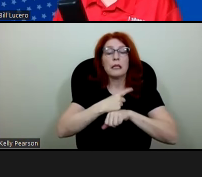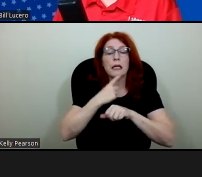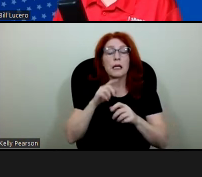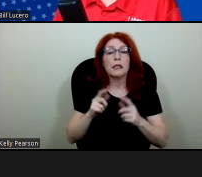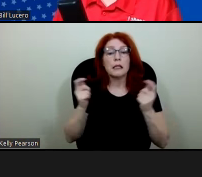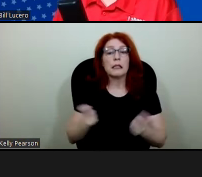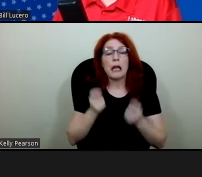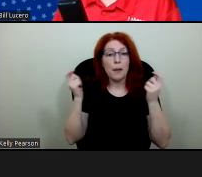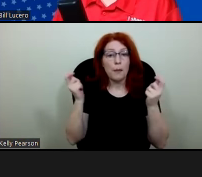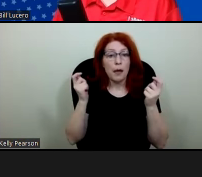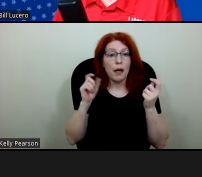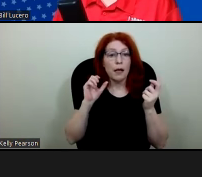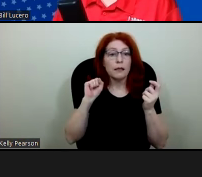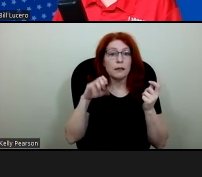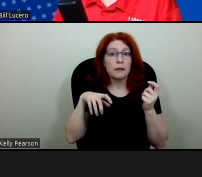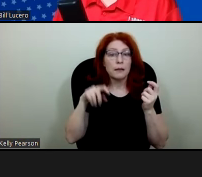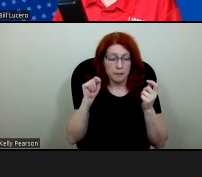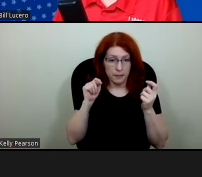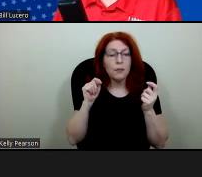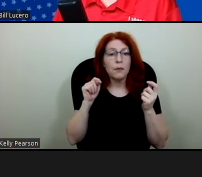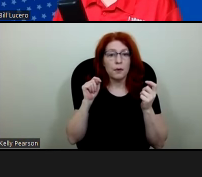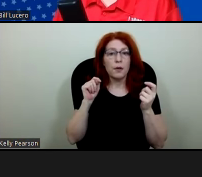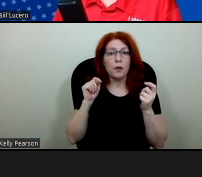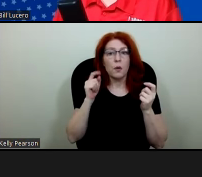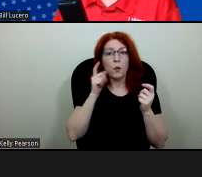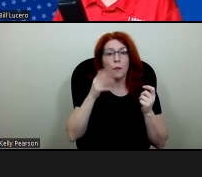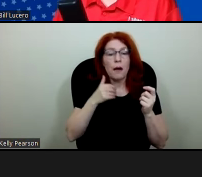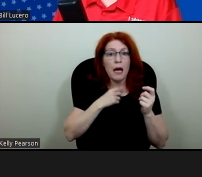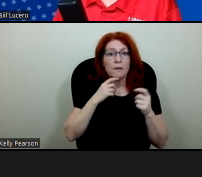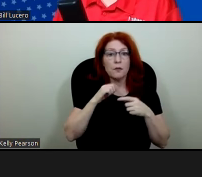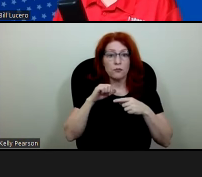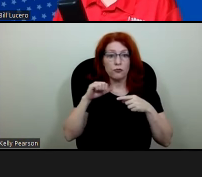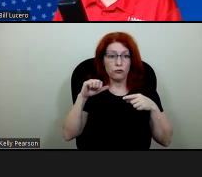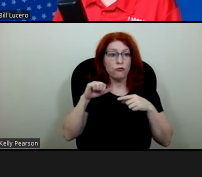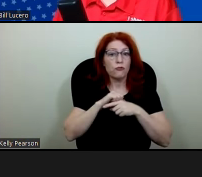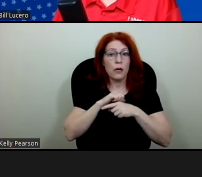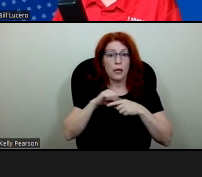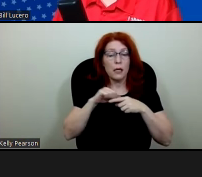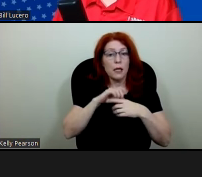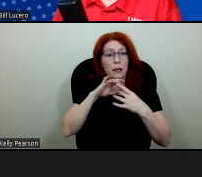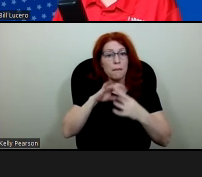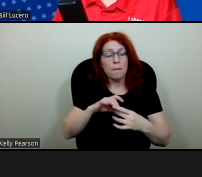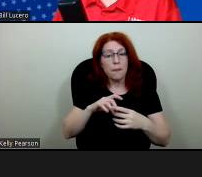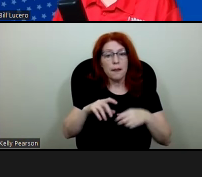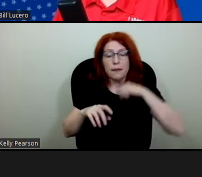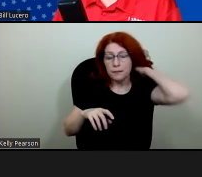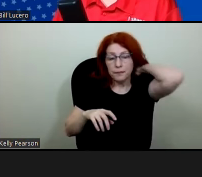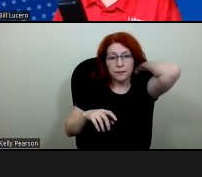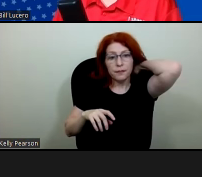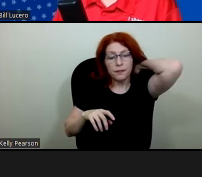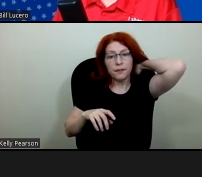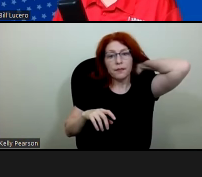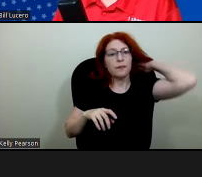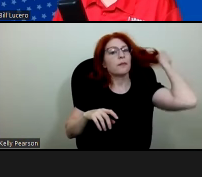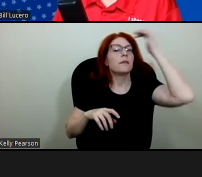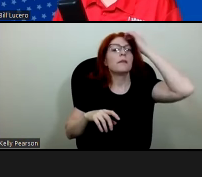celebrated in September. We're going to be having some trainings around these two different holidays